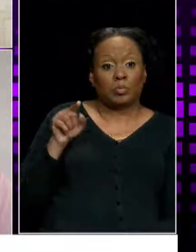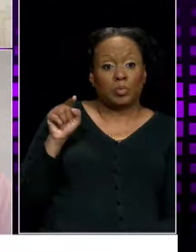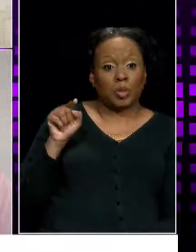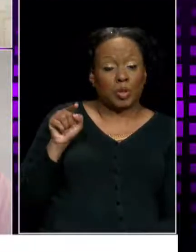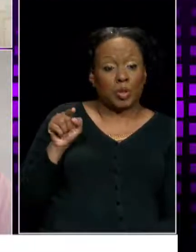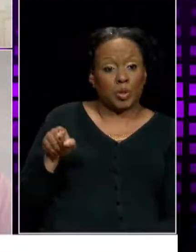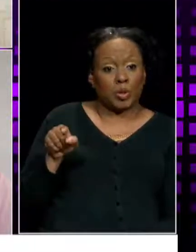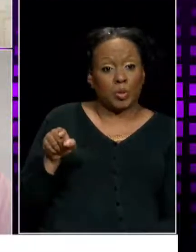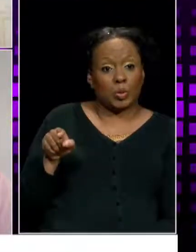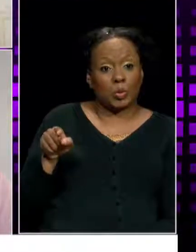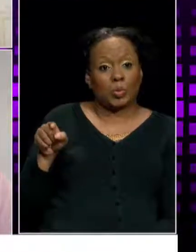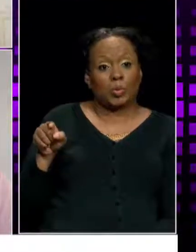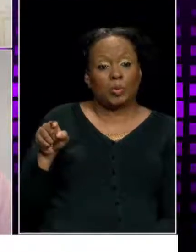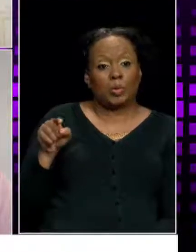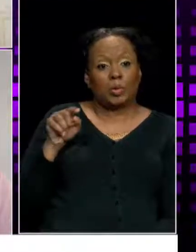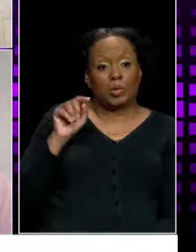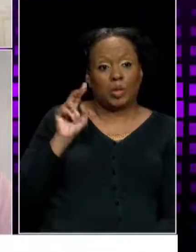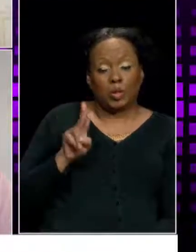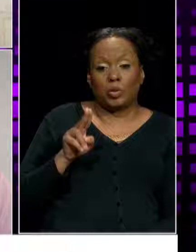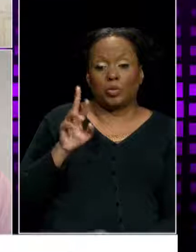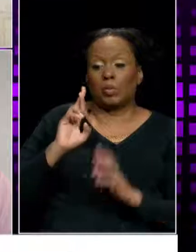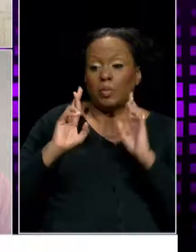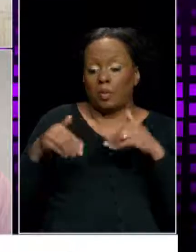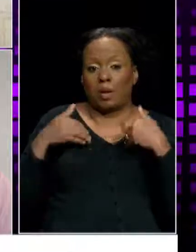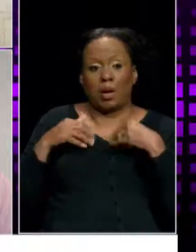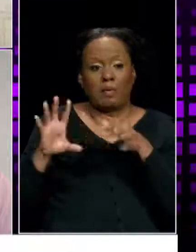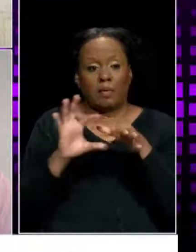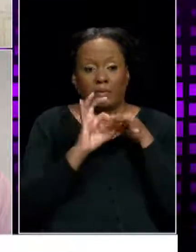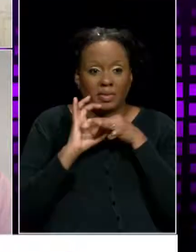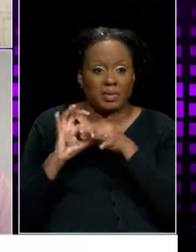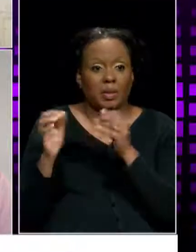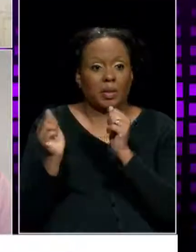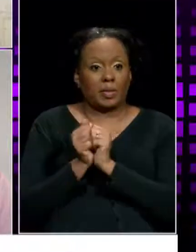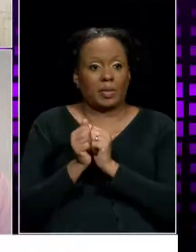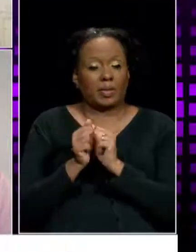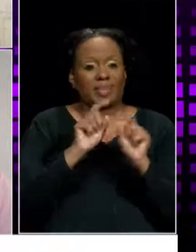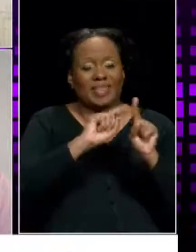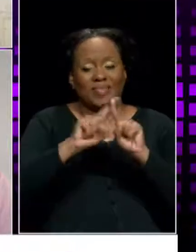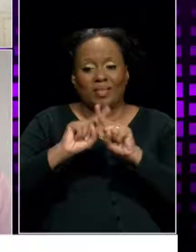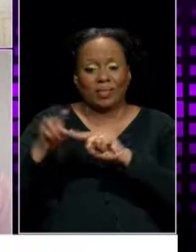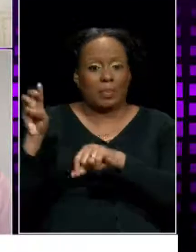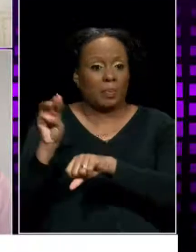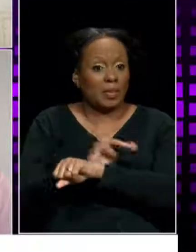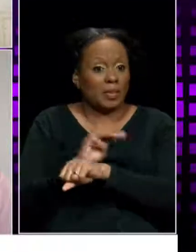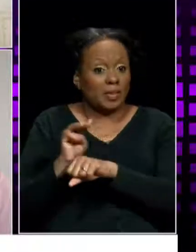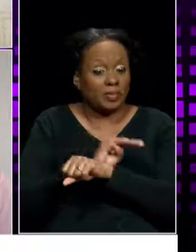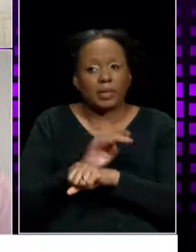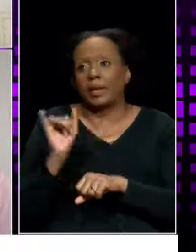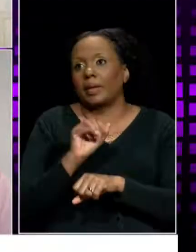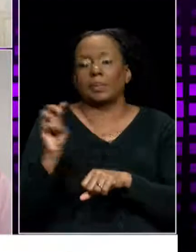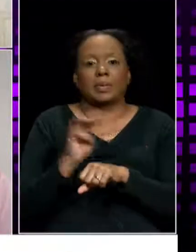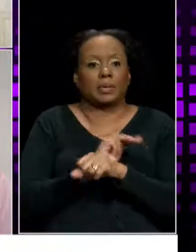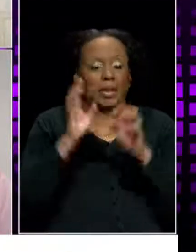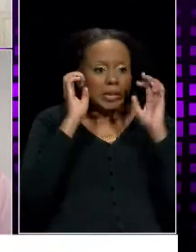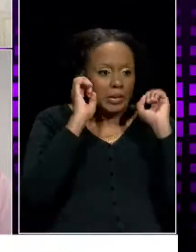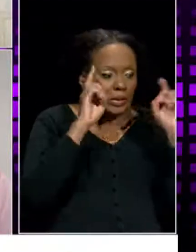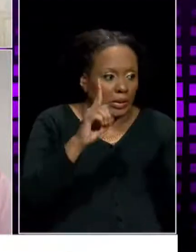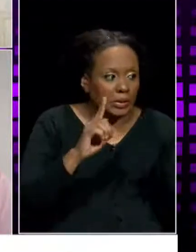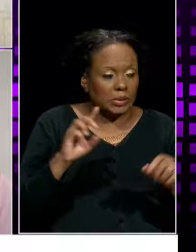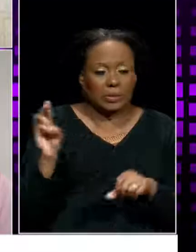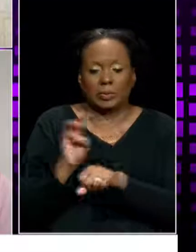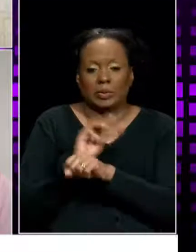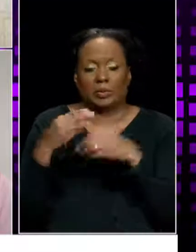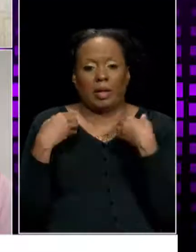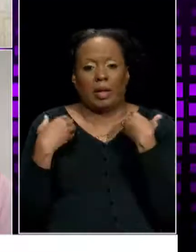with the ministries of Barbados? Is it that you take the information and can possibly share it to the Ministry of Education, share with the Ministry